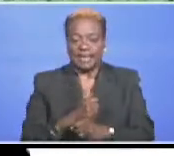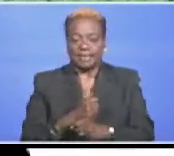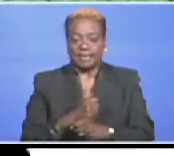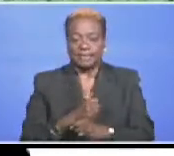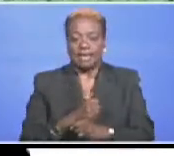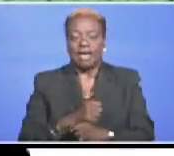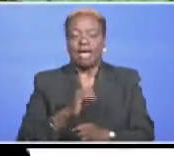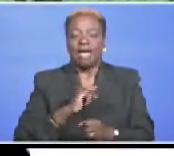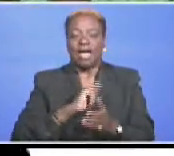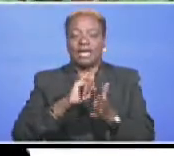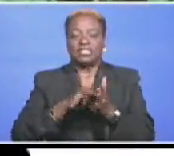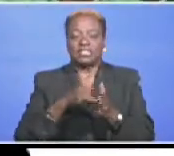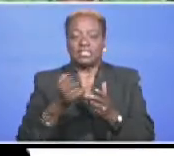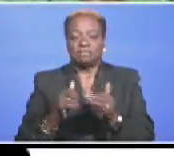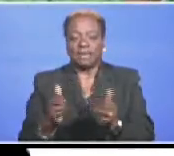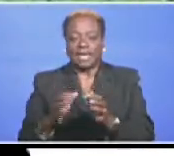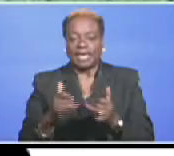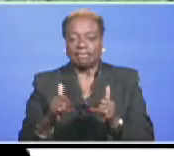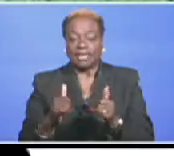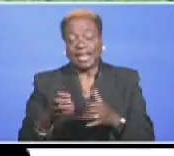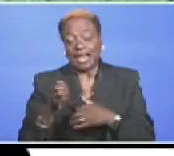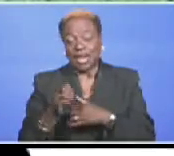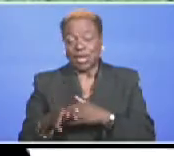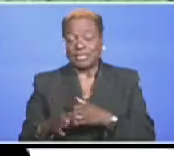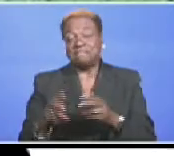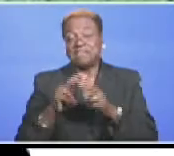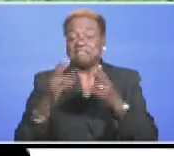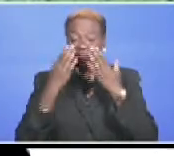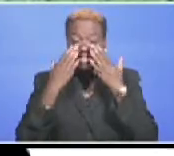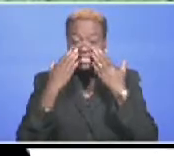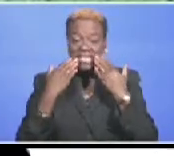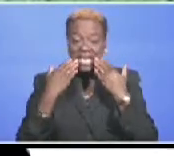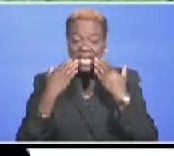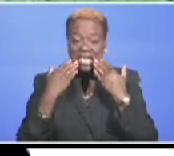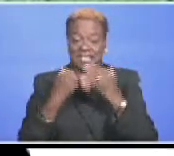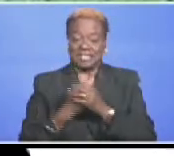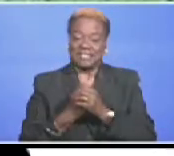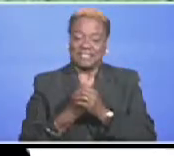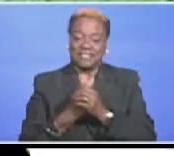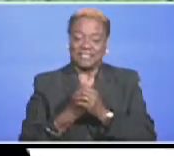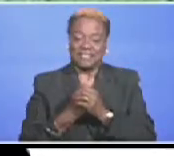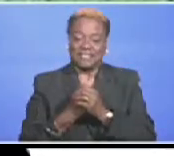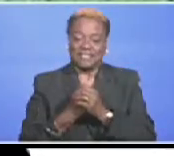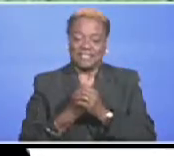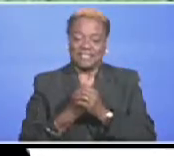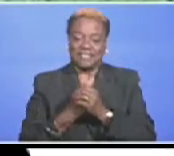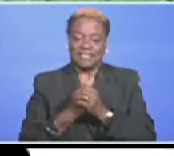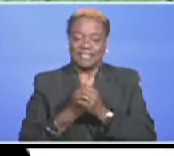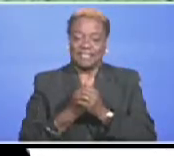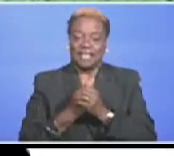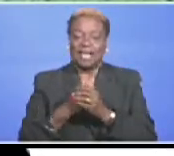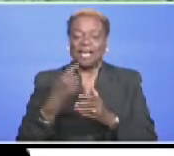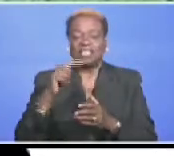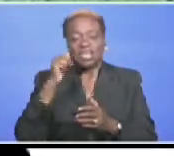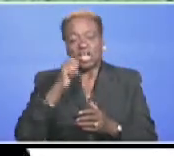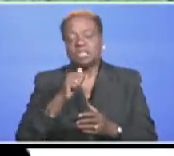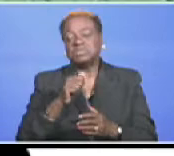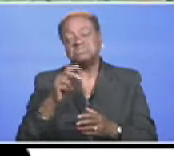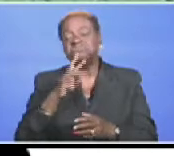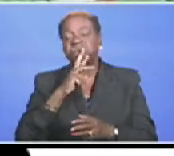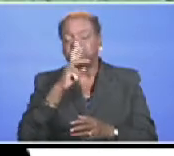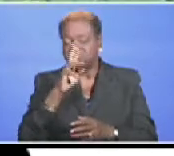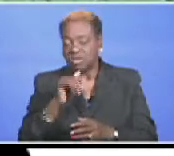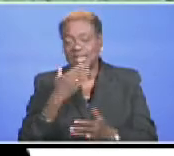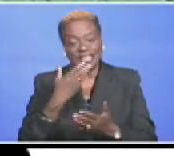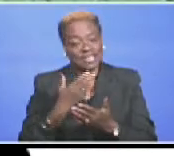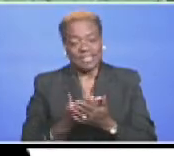I just played and I lost 11-4, and I'm really, really sad because if I won, we were going to play Sydney in the second round, but the girl was really good, so it's